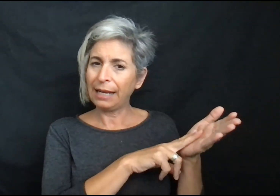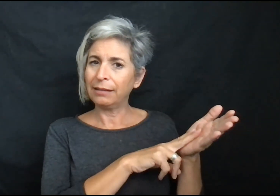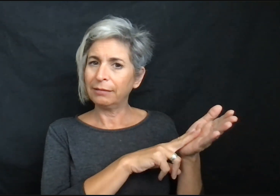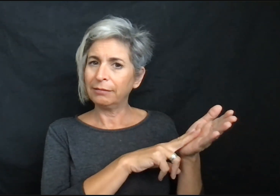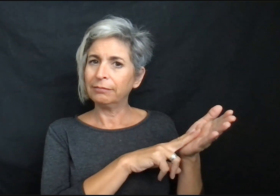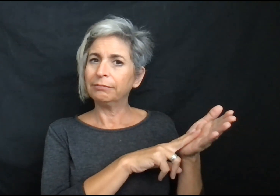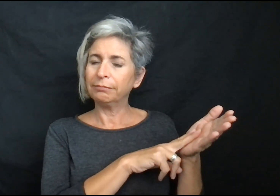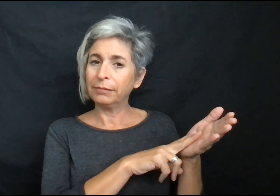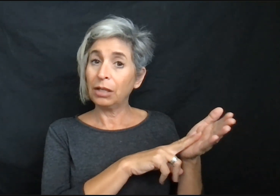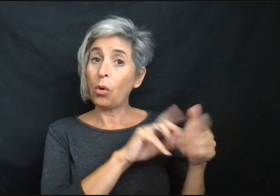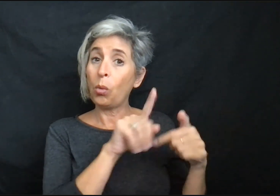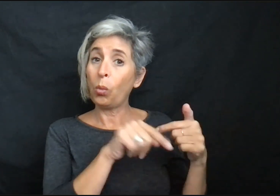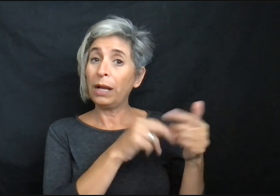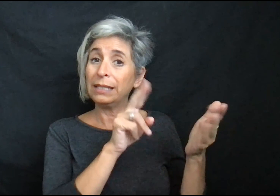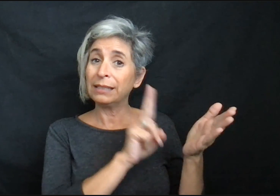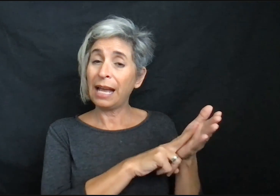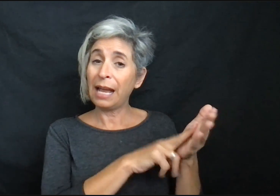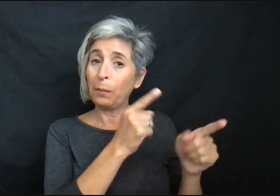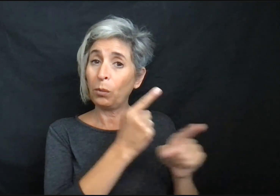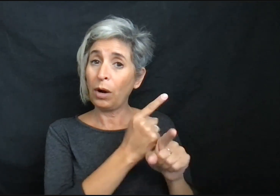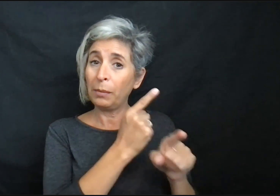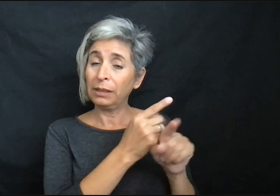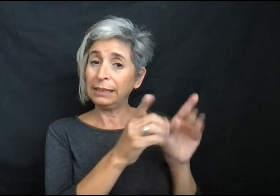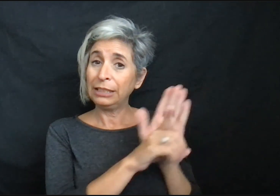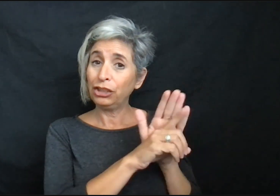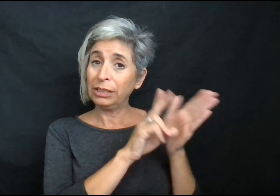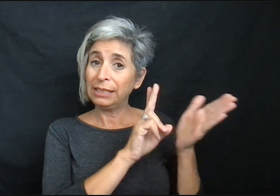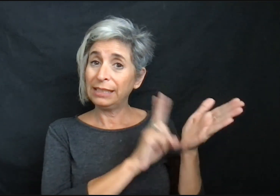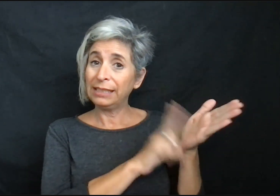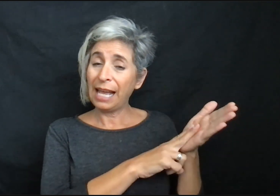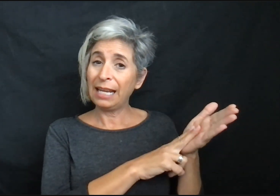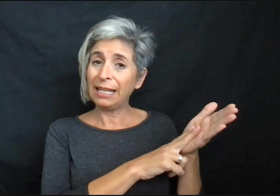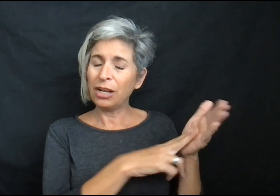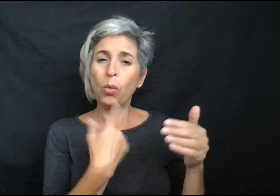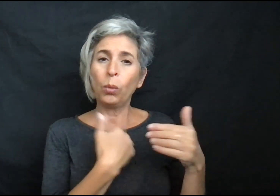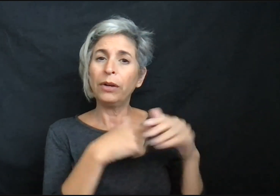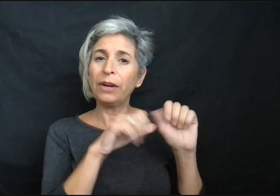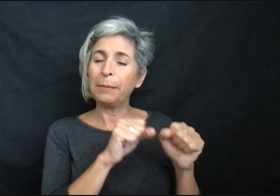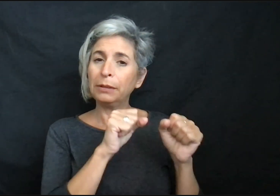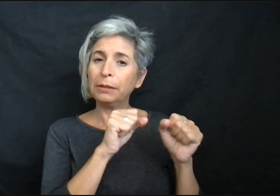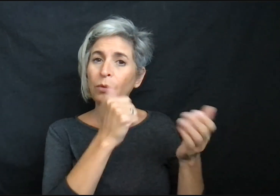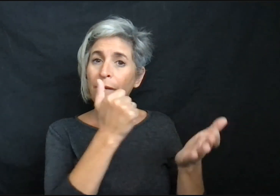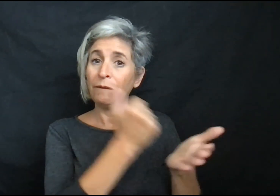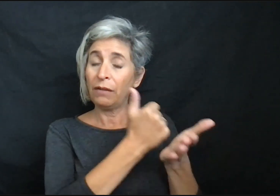Once it is properly digitally signed and sealed, we are able to verify